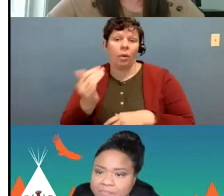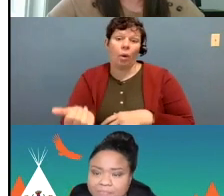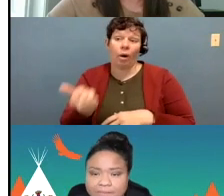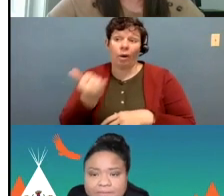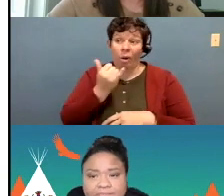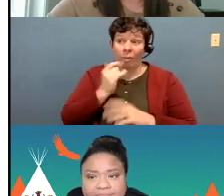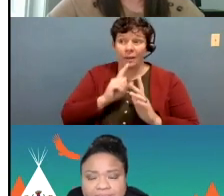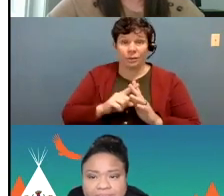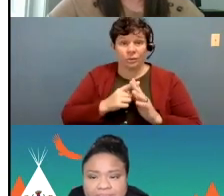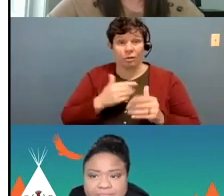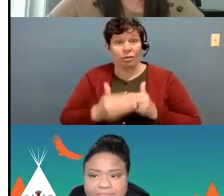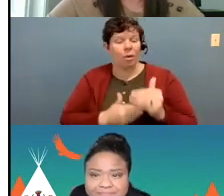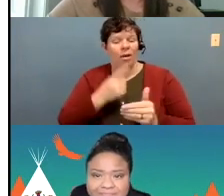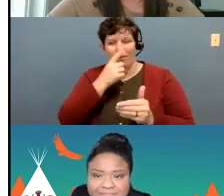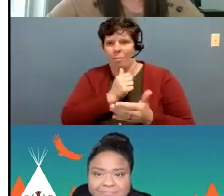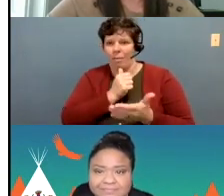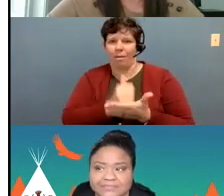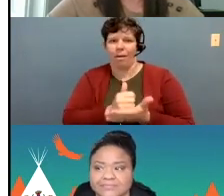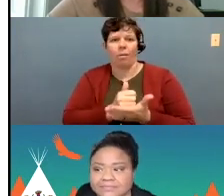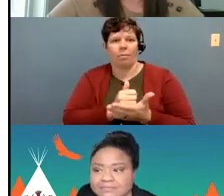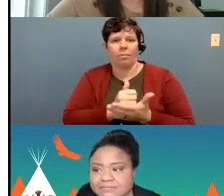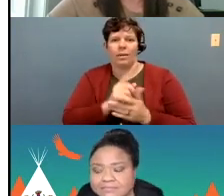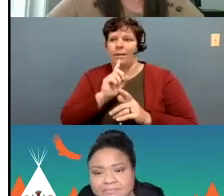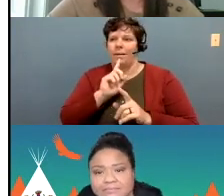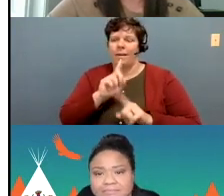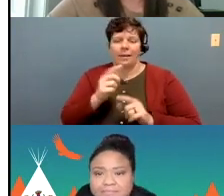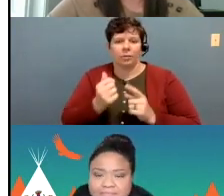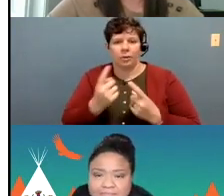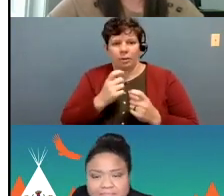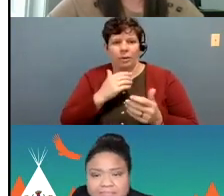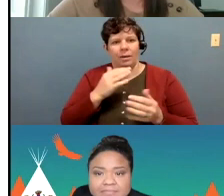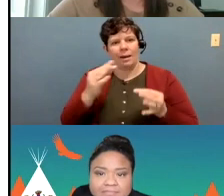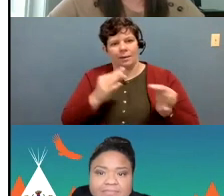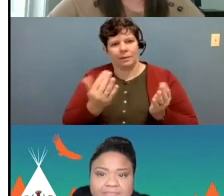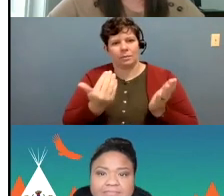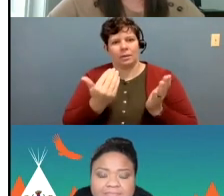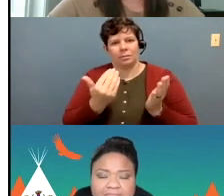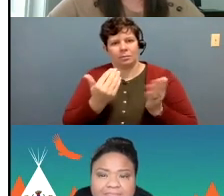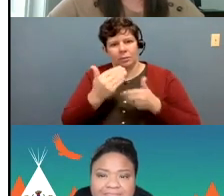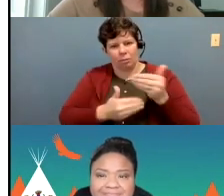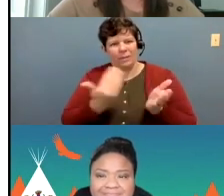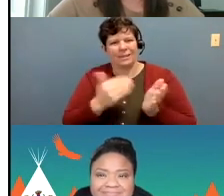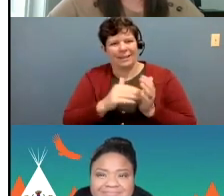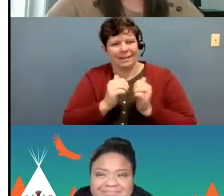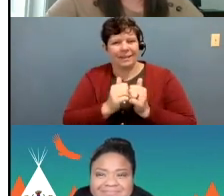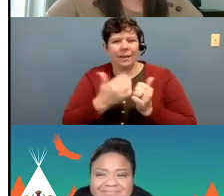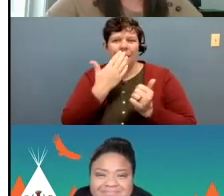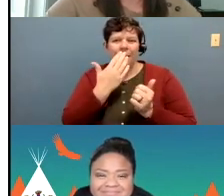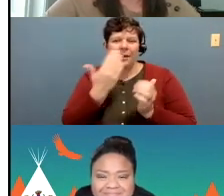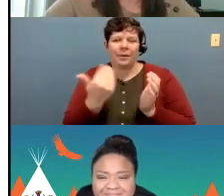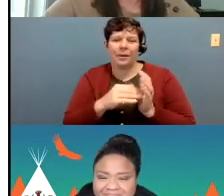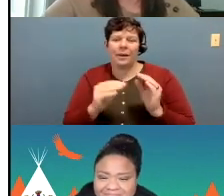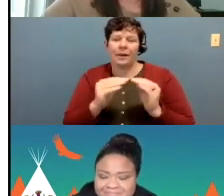start the process, that works too. I'd be happy to answer any questions and walk through, you know, things together. So thank you again. And if there's any other